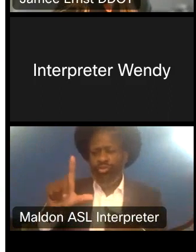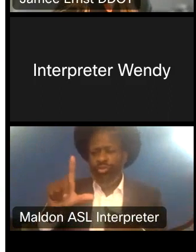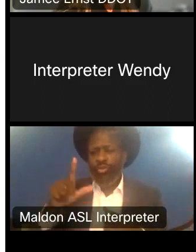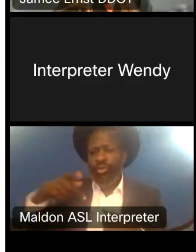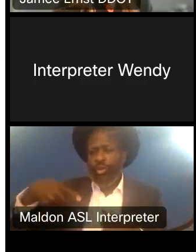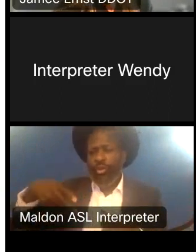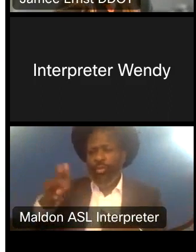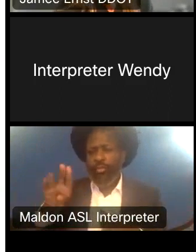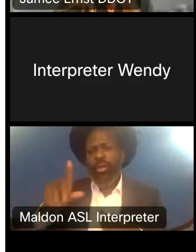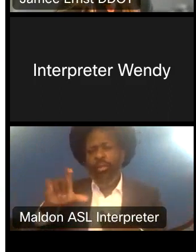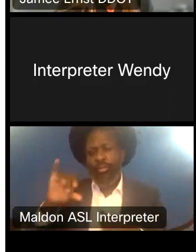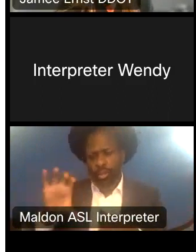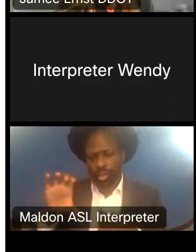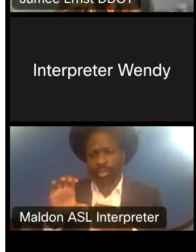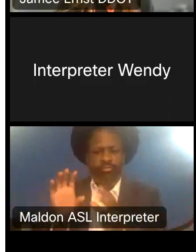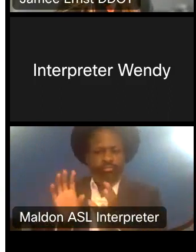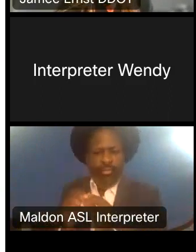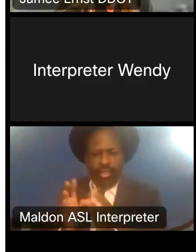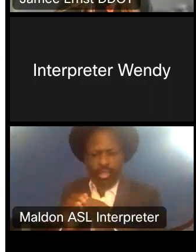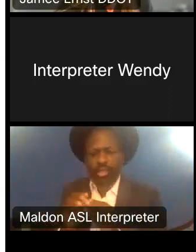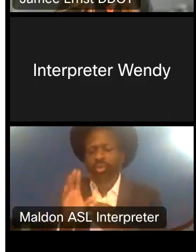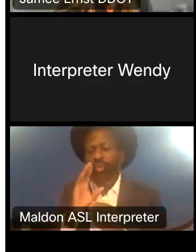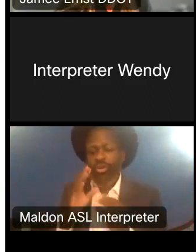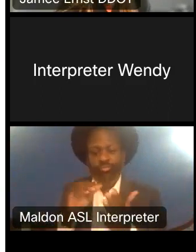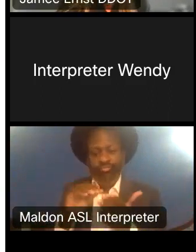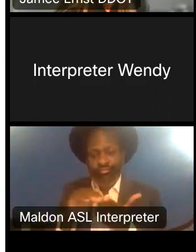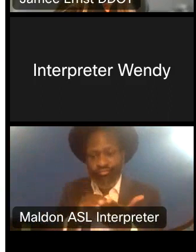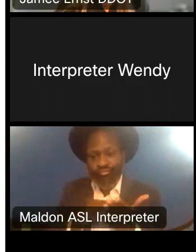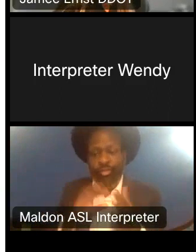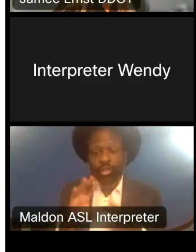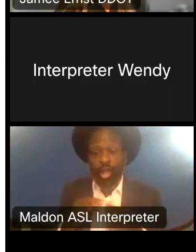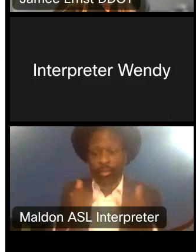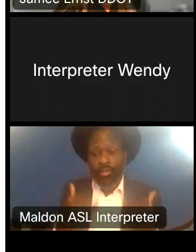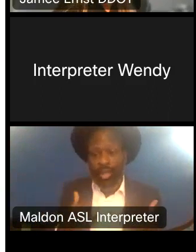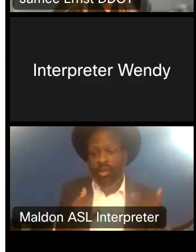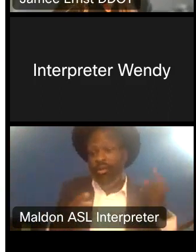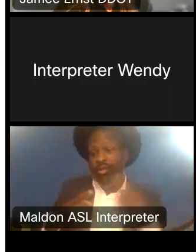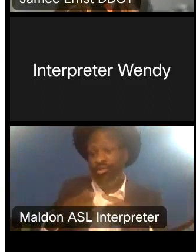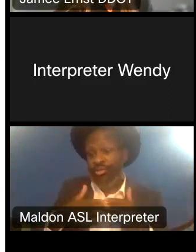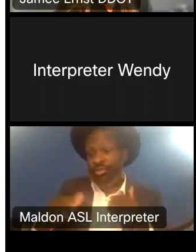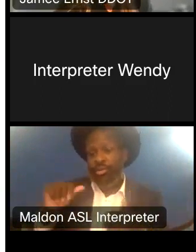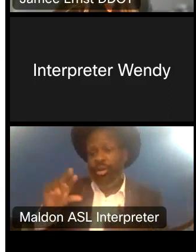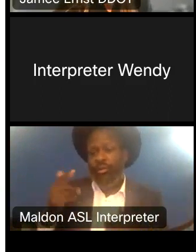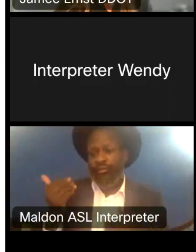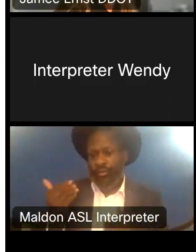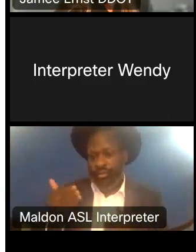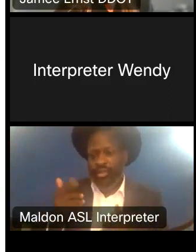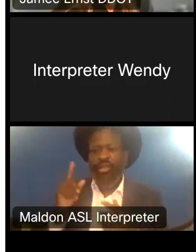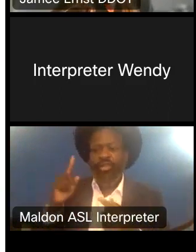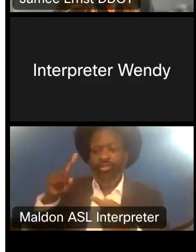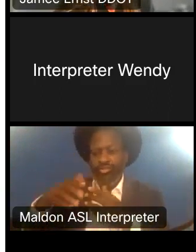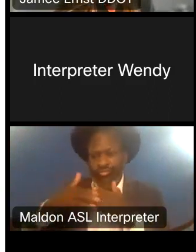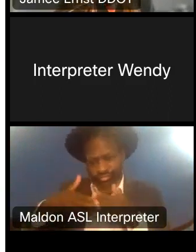take your comments through August 15th. We'll review those comments in the fall and use that to inform our preferred